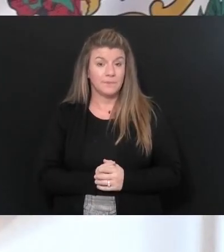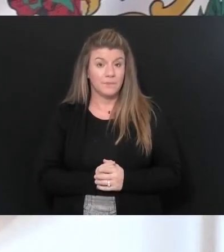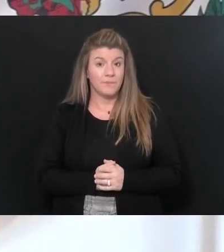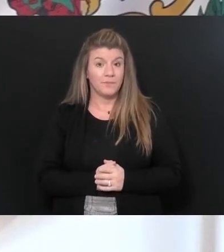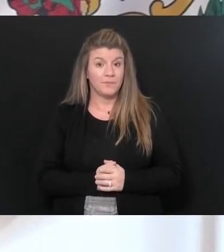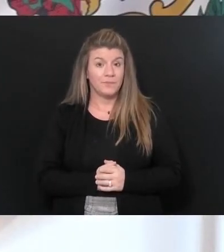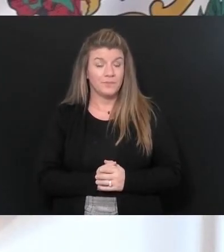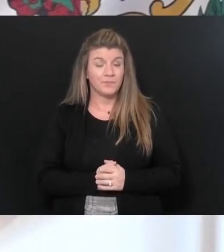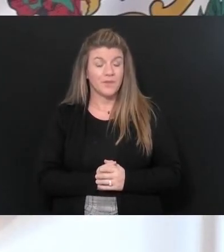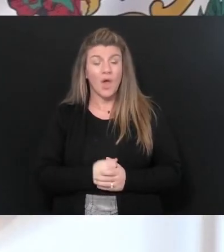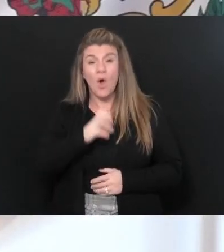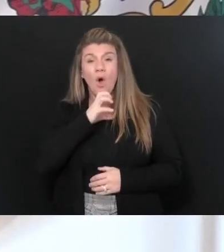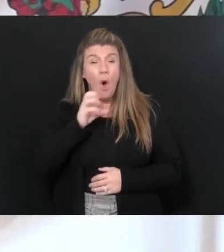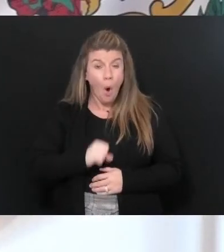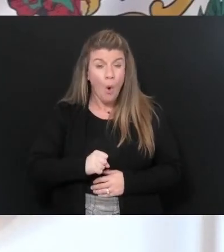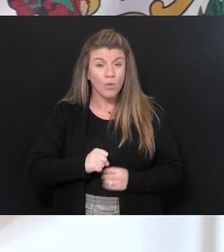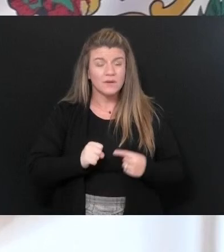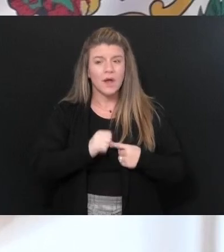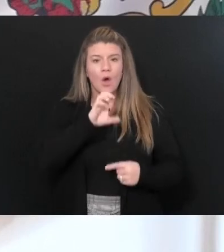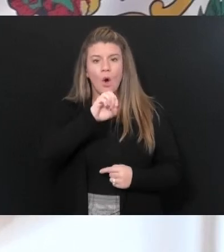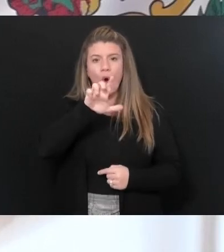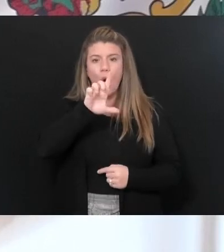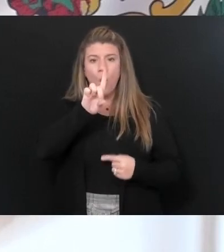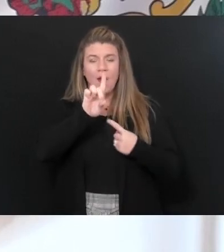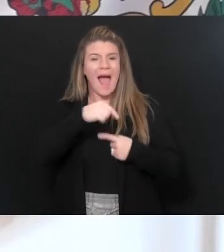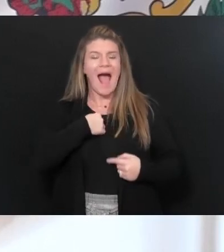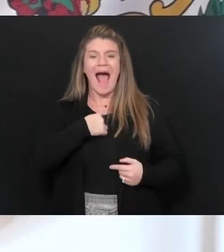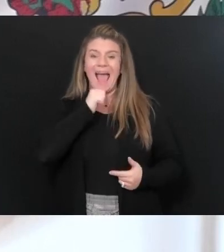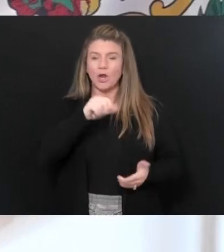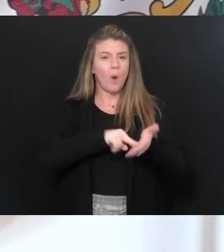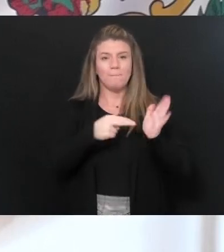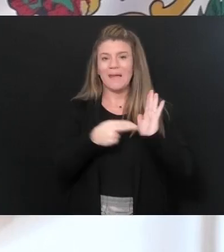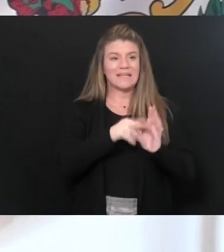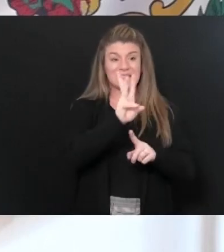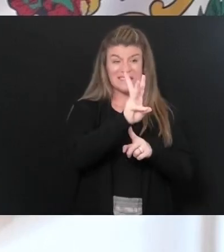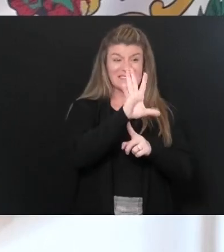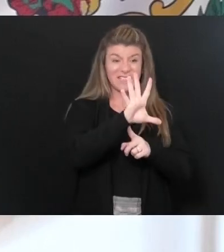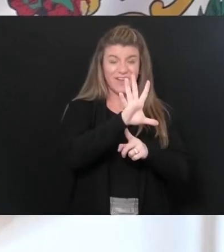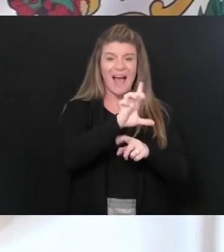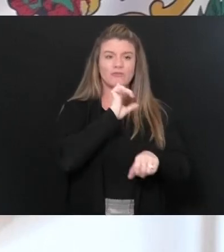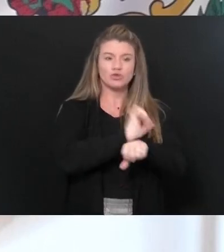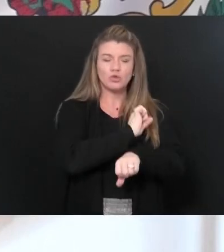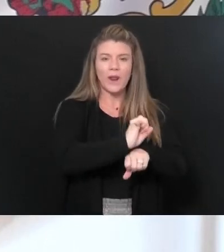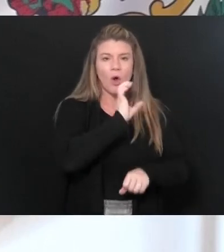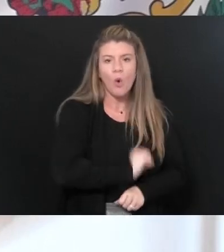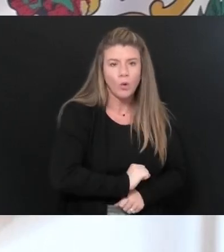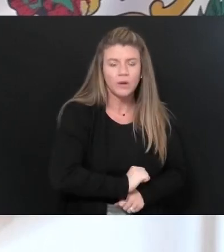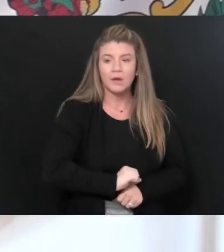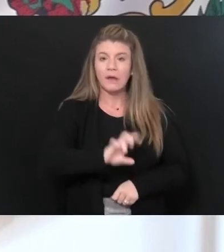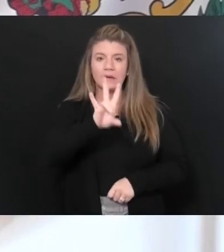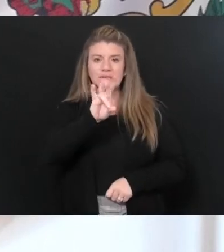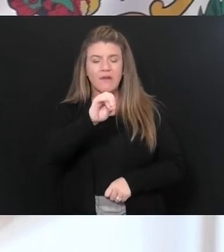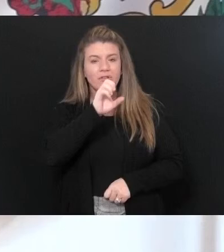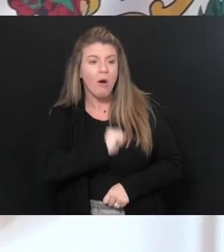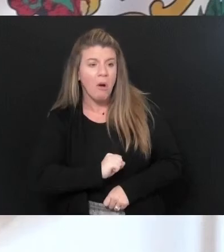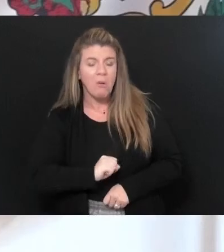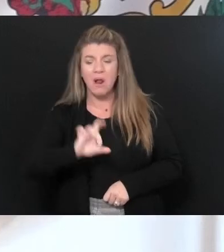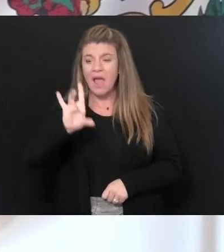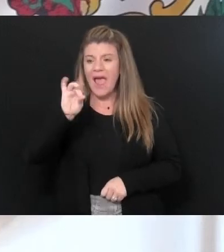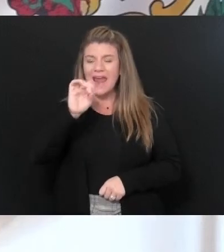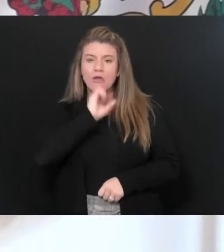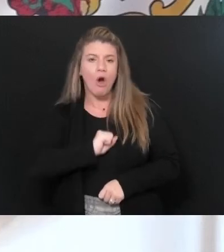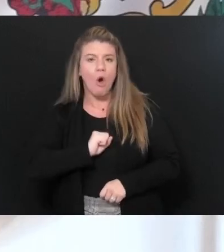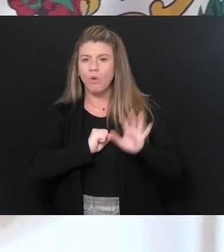Now, old doesn't mean 65 is old, or 70 is old, or even 80 is old.